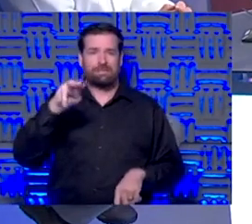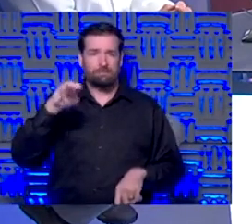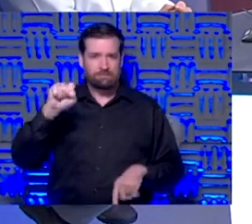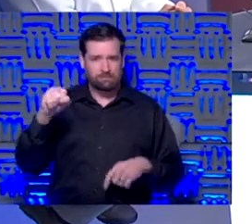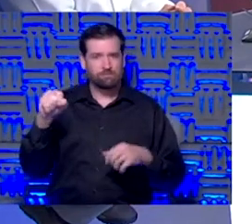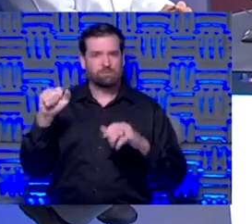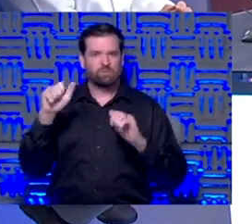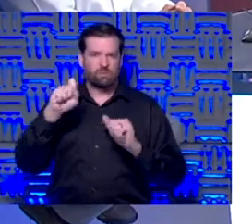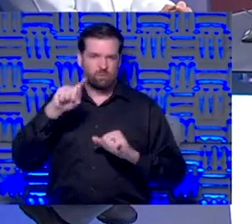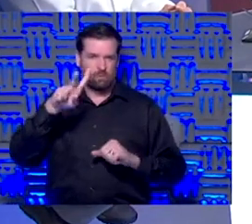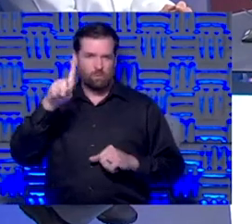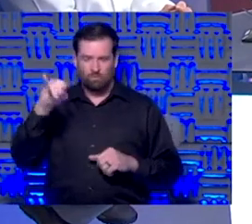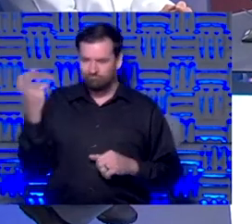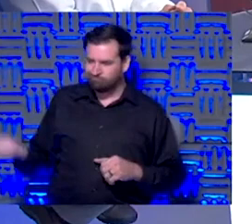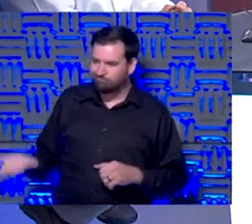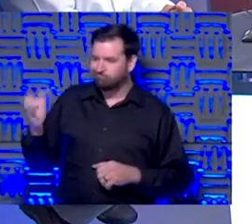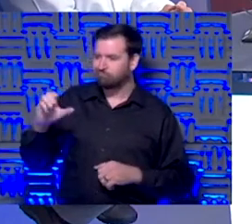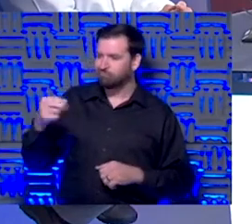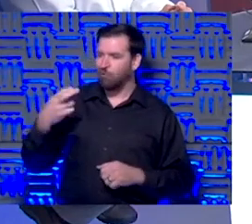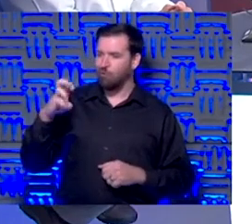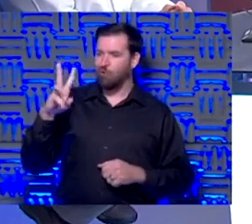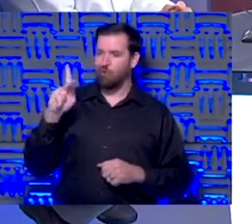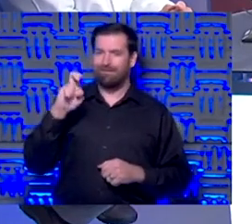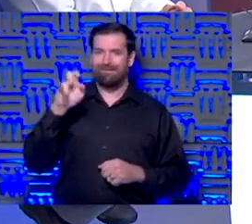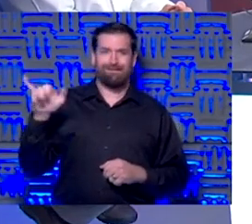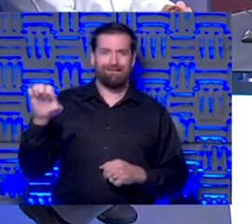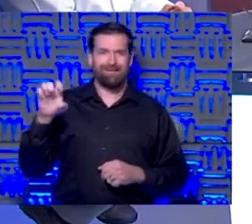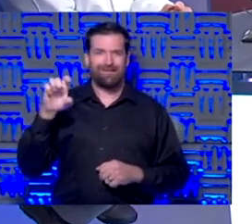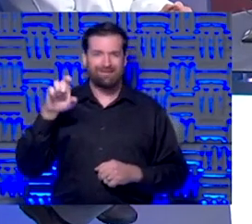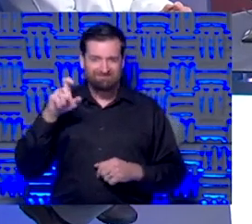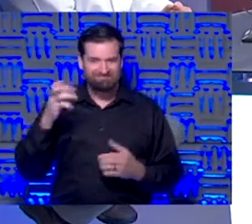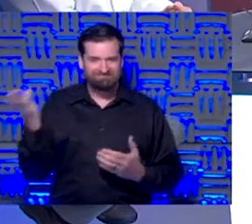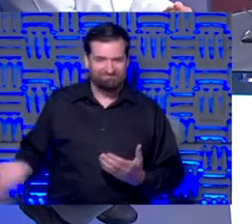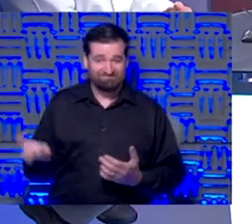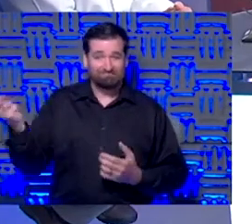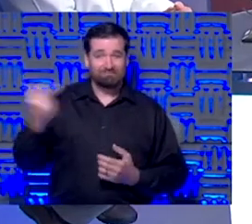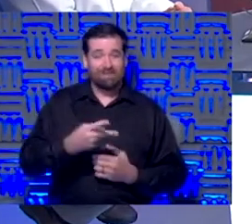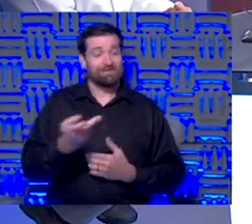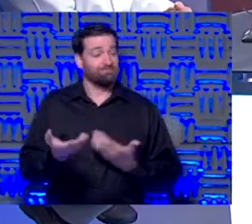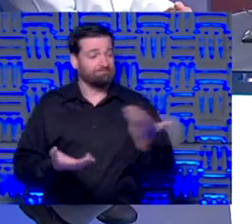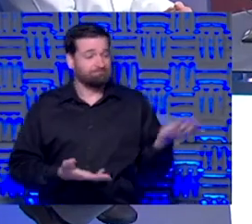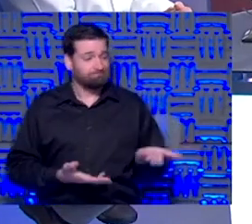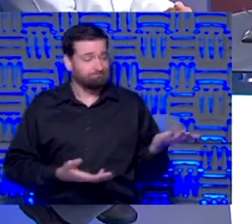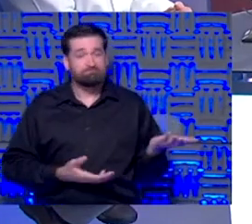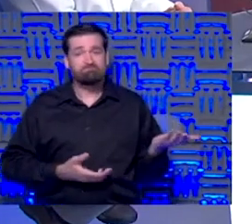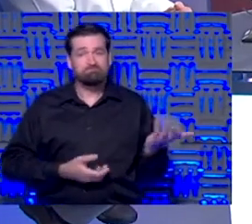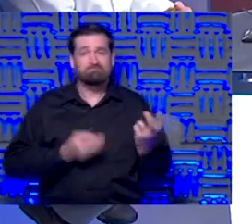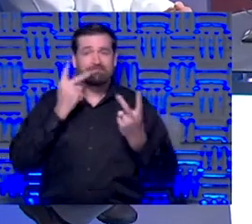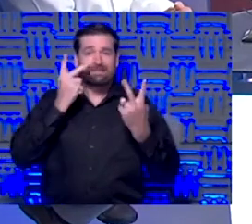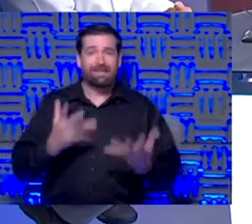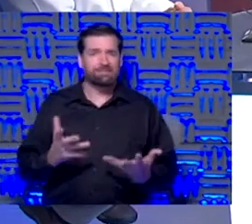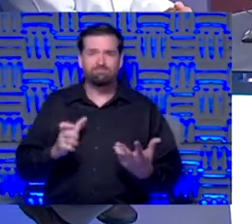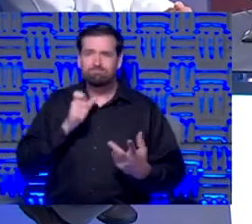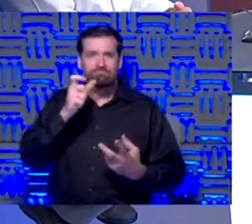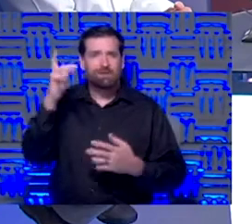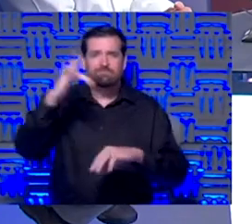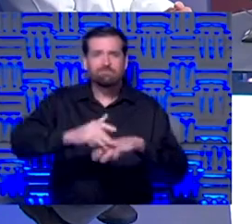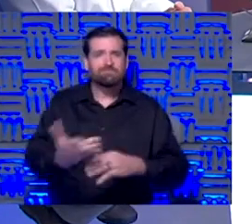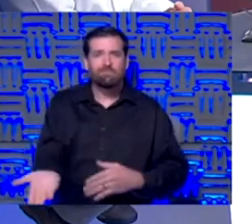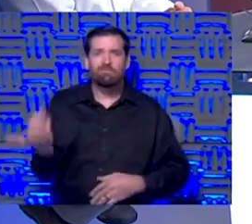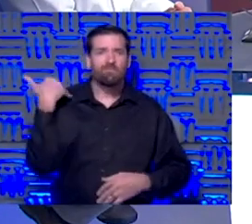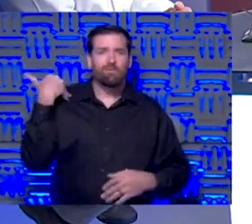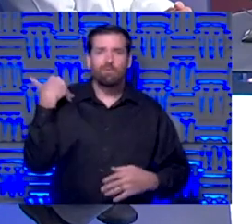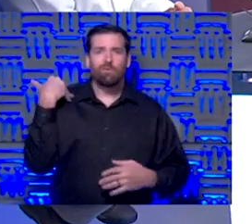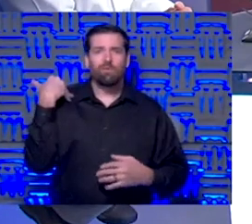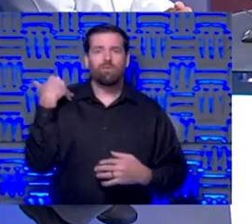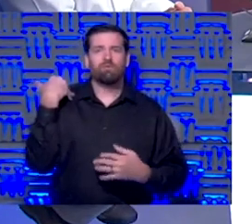my right, of course, is Hawkeye. We welcome him back on the program right there. And on the left is a guest I'm not sure we've had here in the studio before,